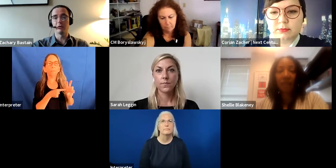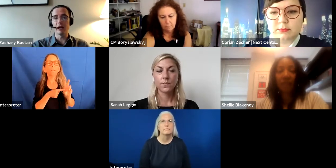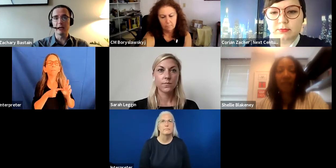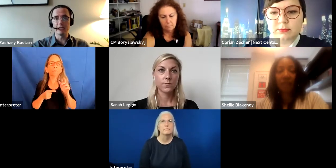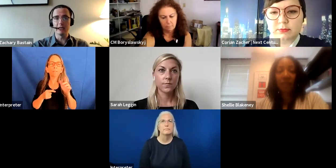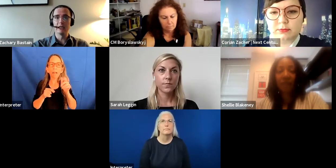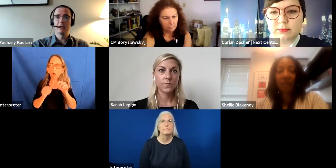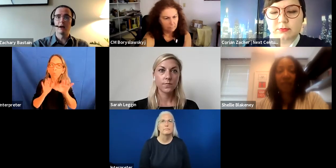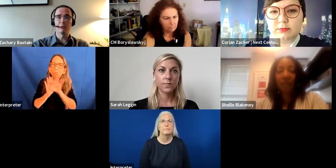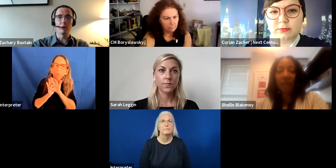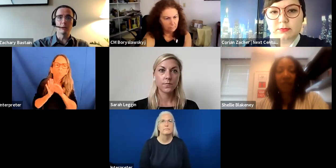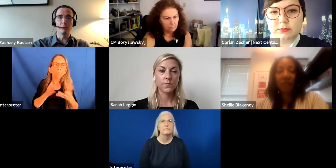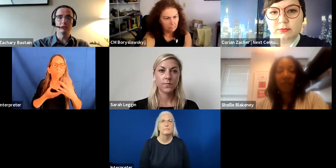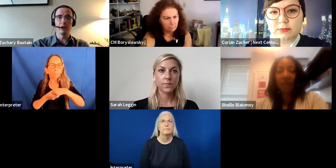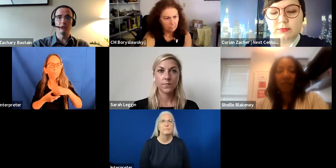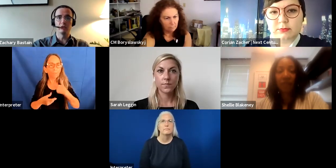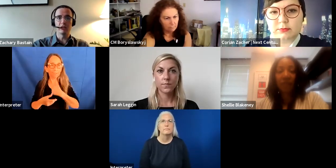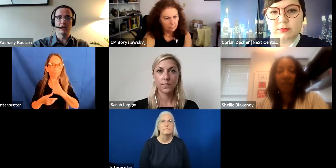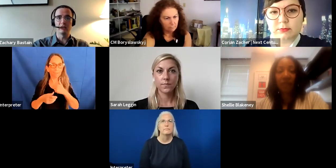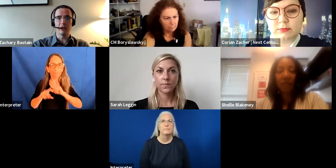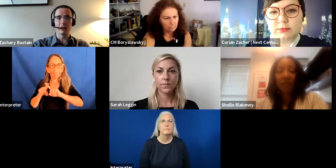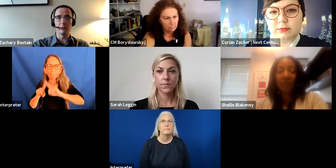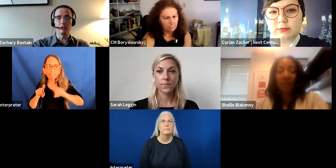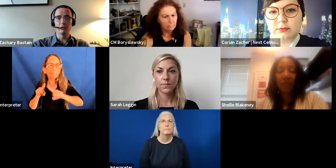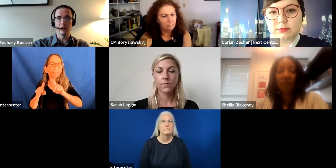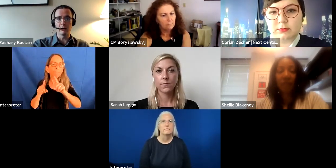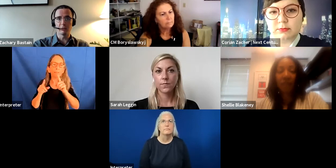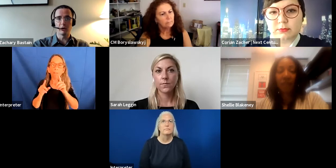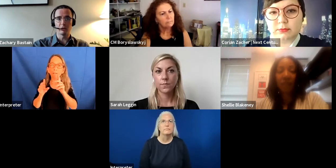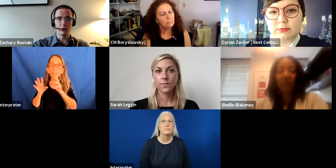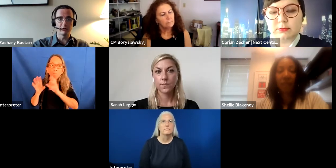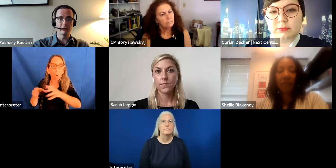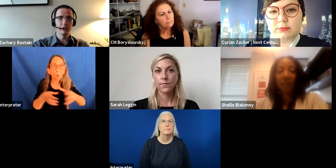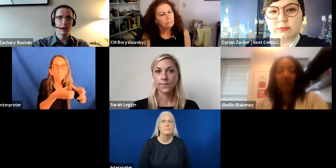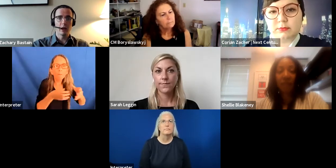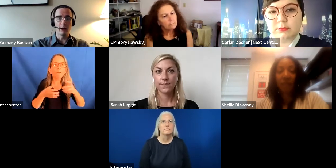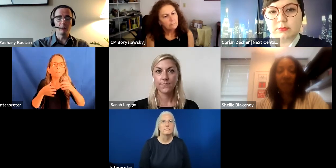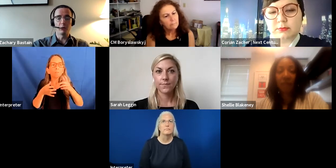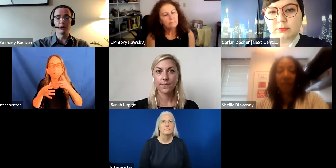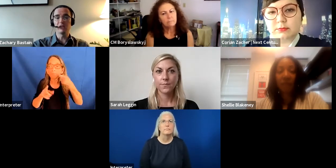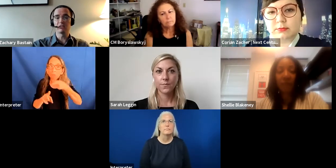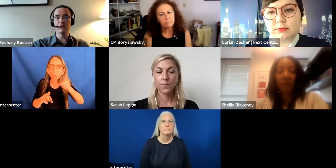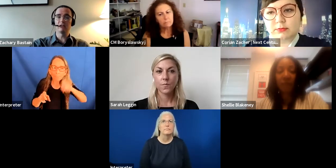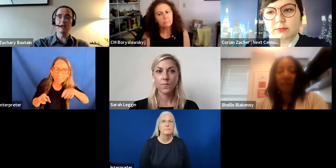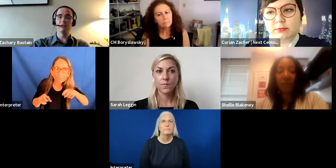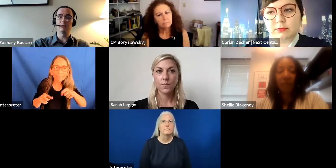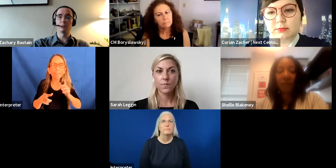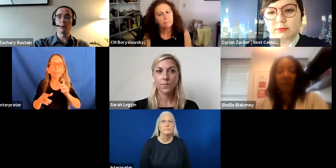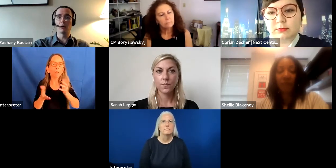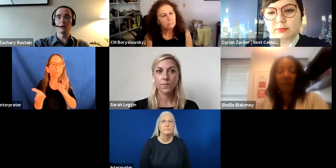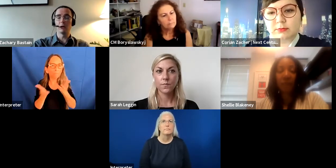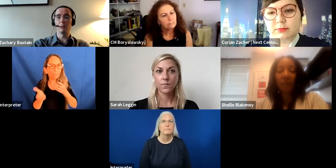in a variety of forums just to get exactly what you need out of our service. We're really excited today